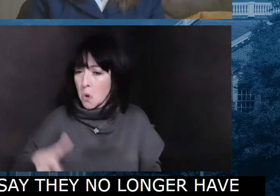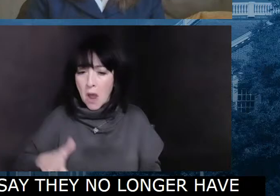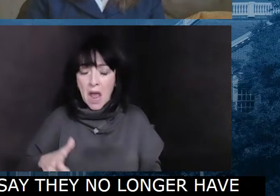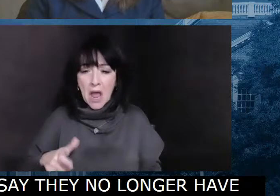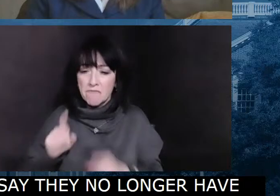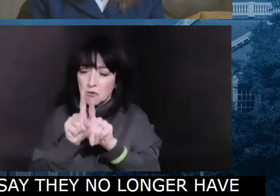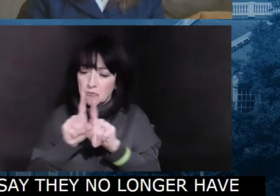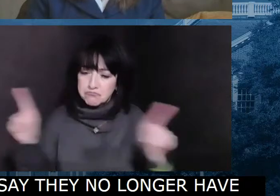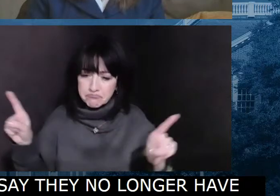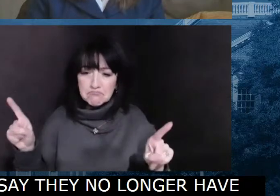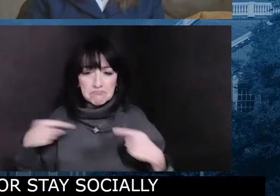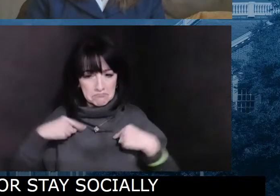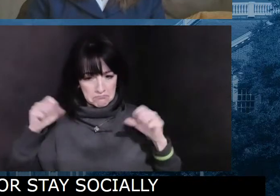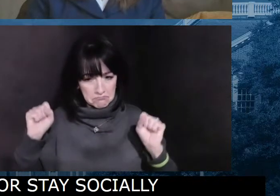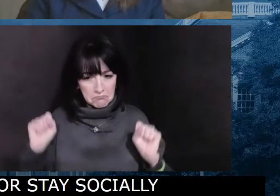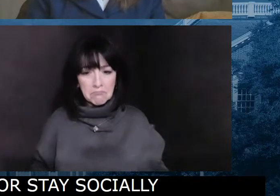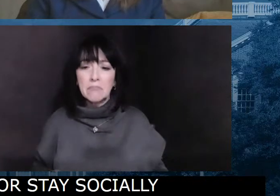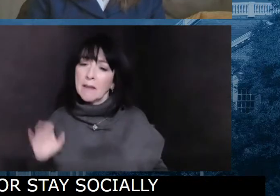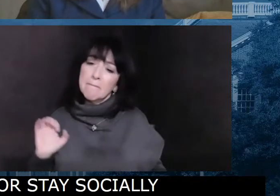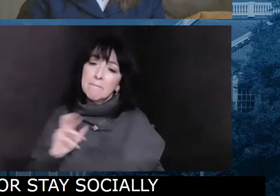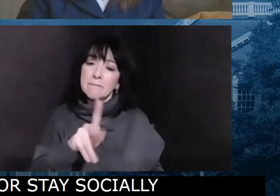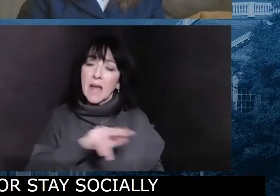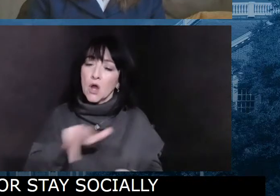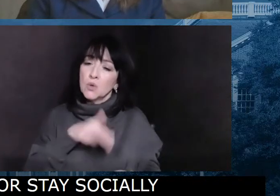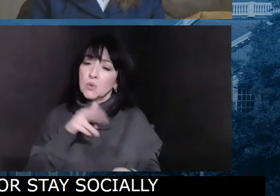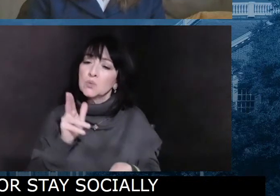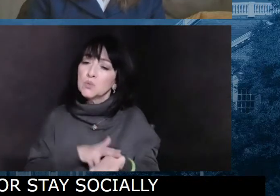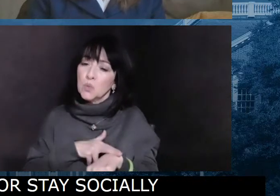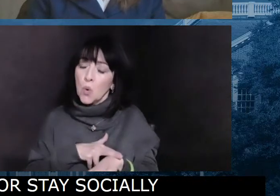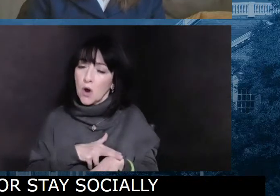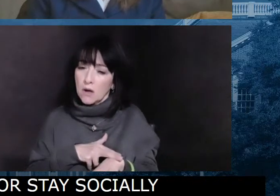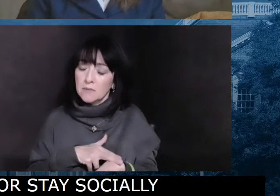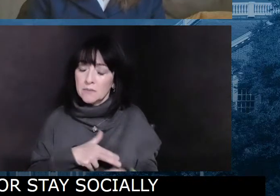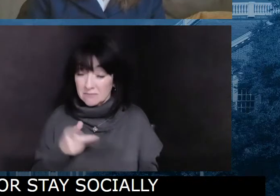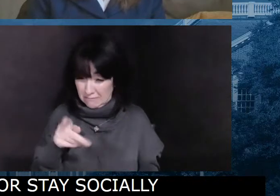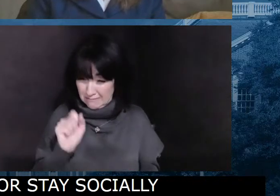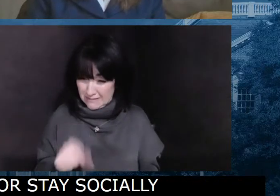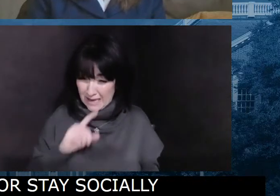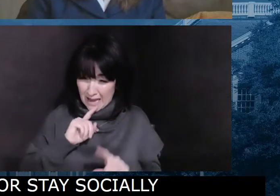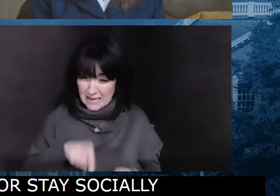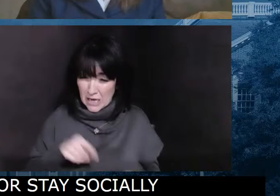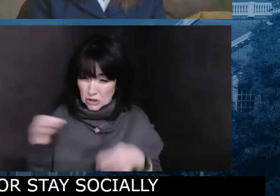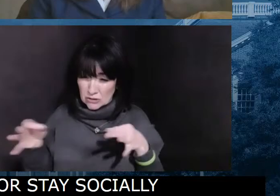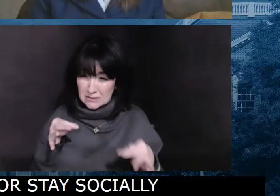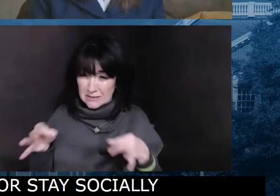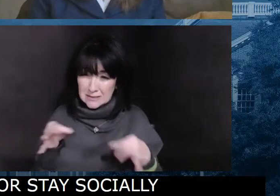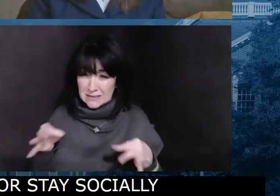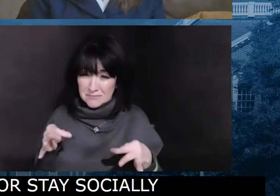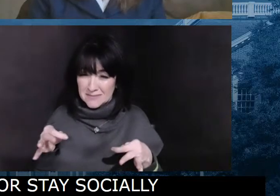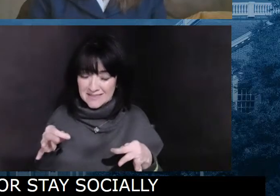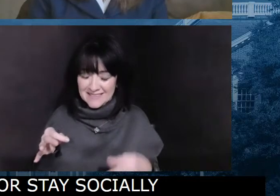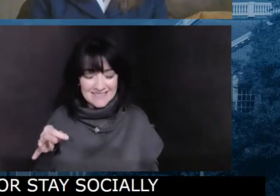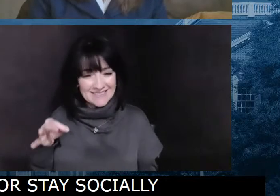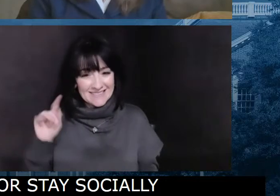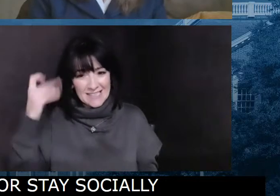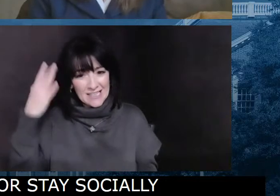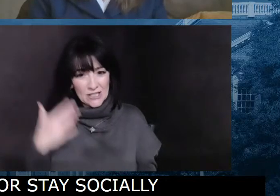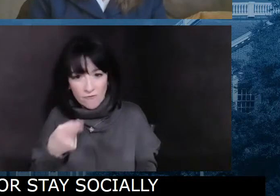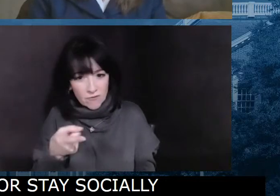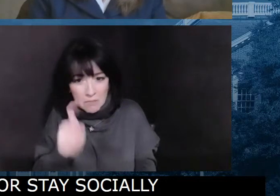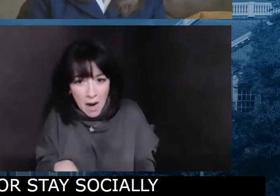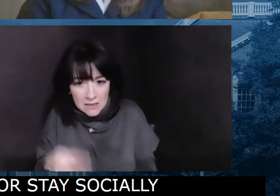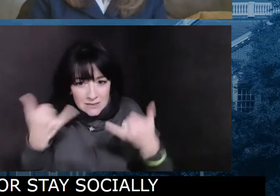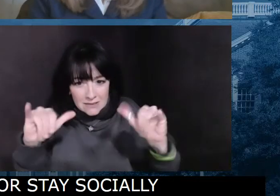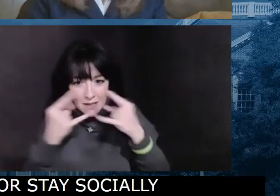are still, and how long does it take to build immunity after being vaccinated? You still have to wear a mask, I think is the